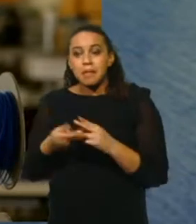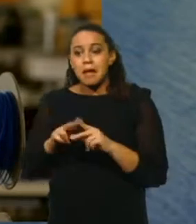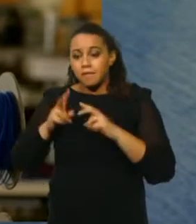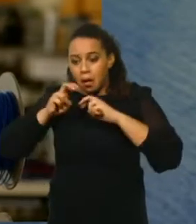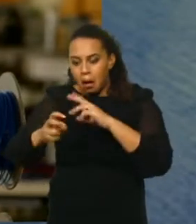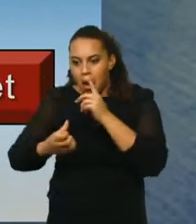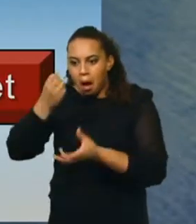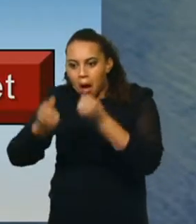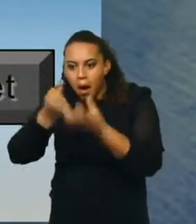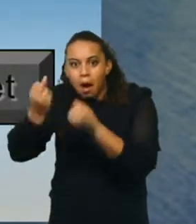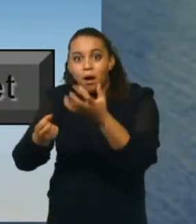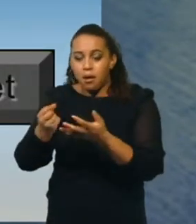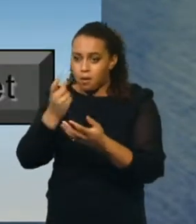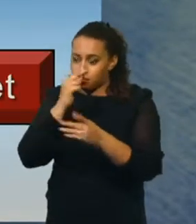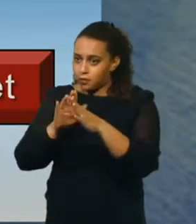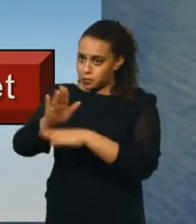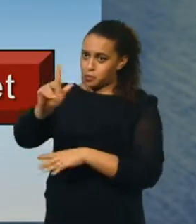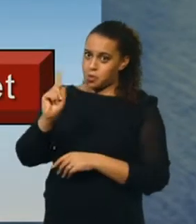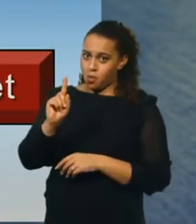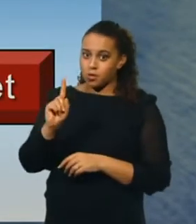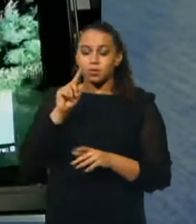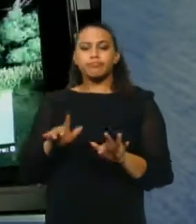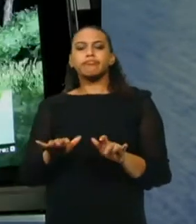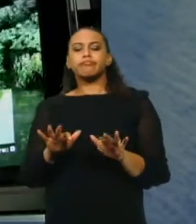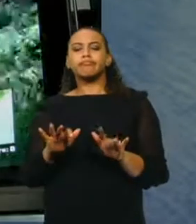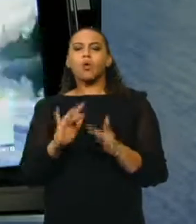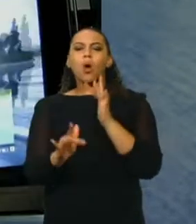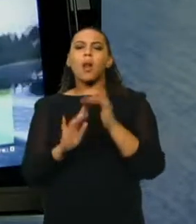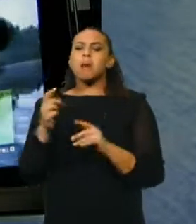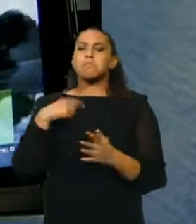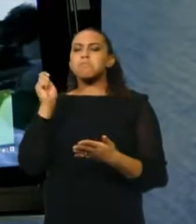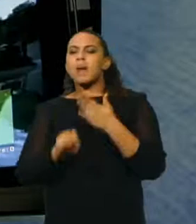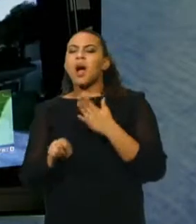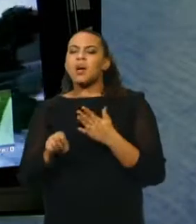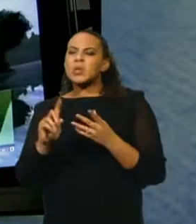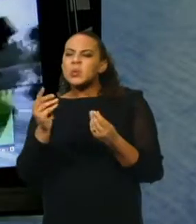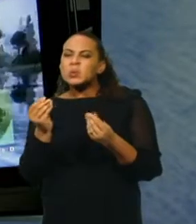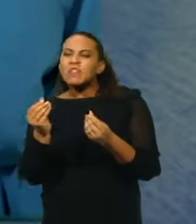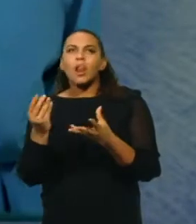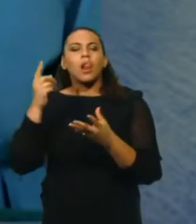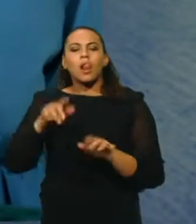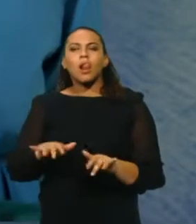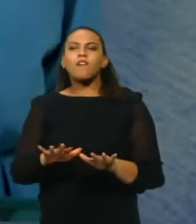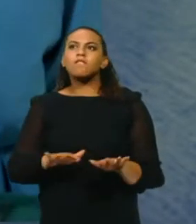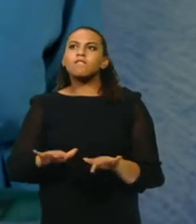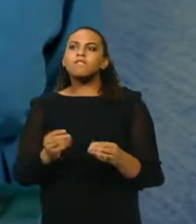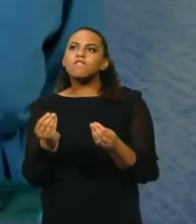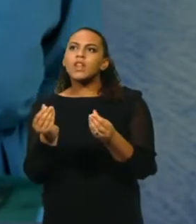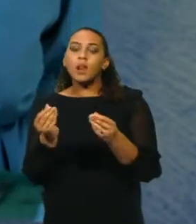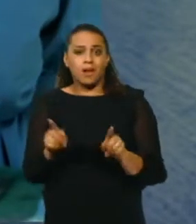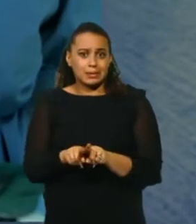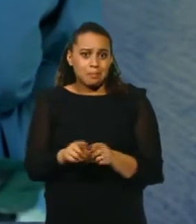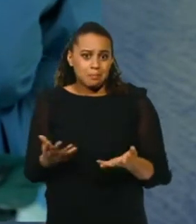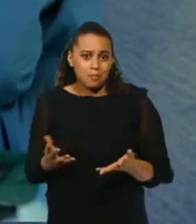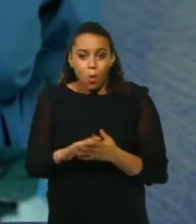potential uses. From online shopping and gaming, to helping surgeons perform operations remotely.